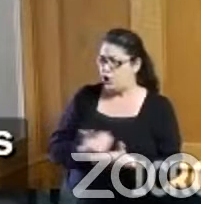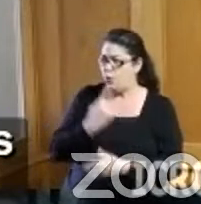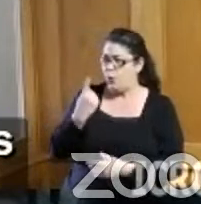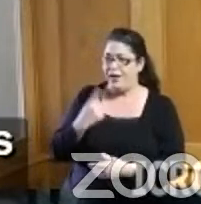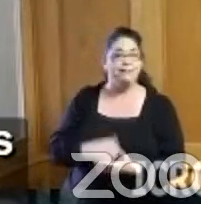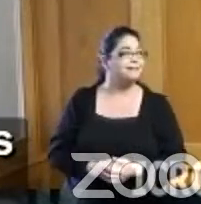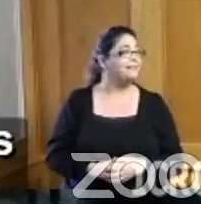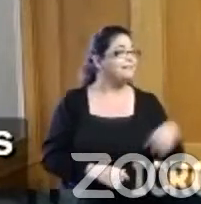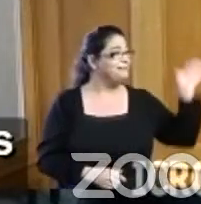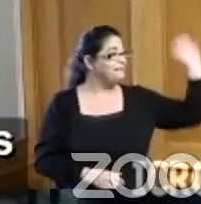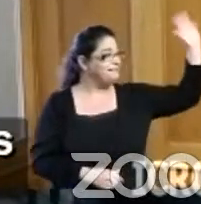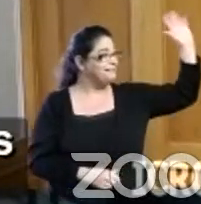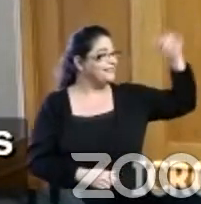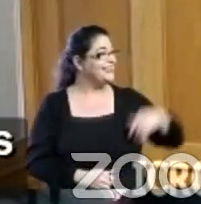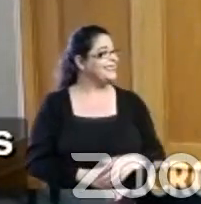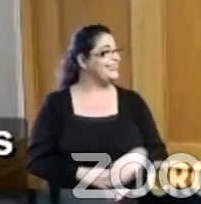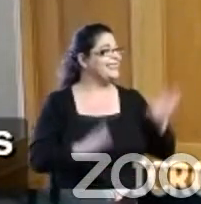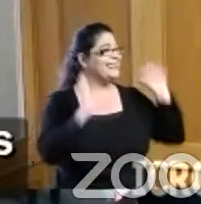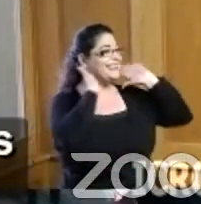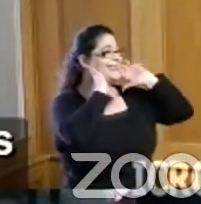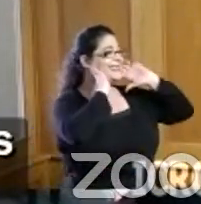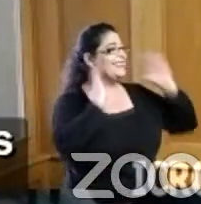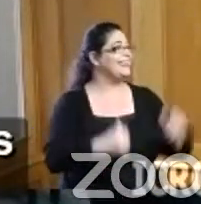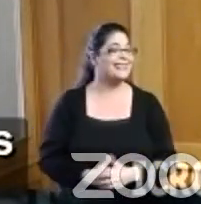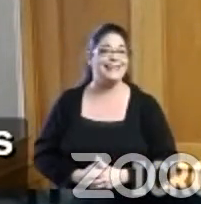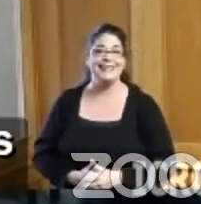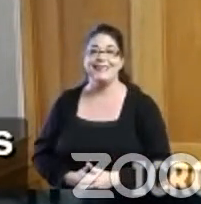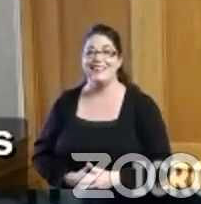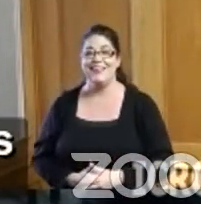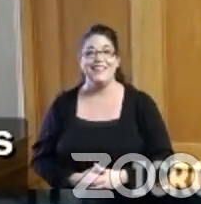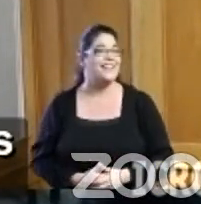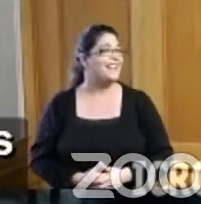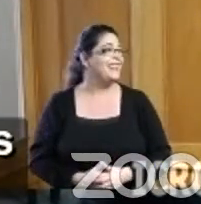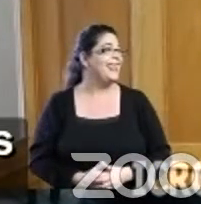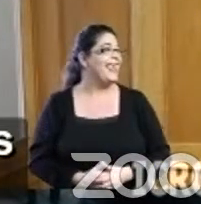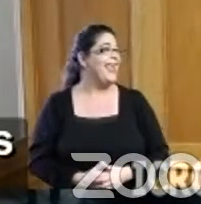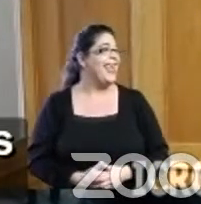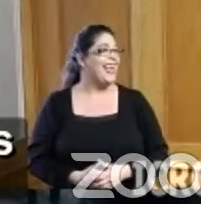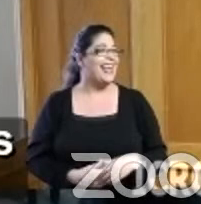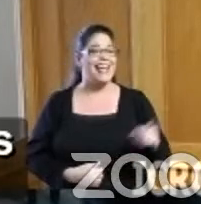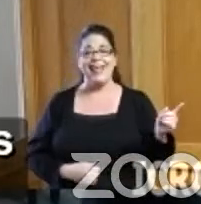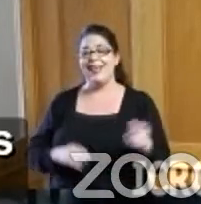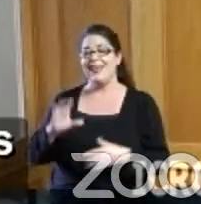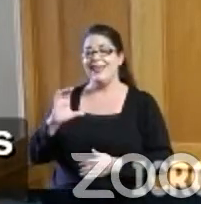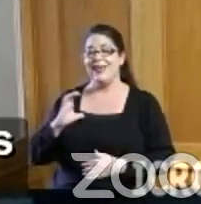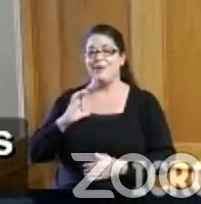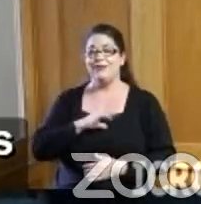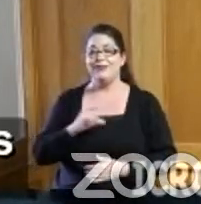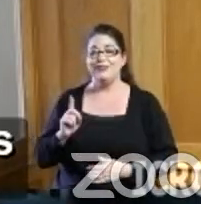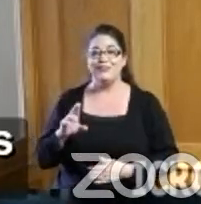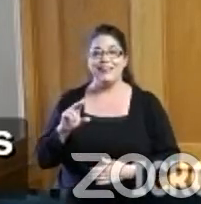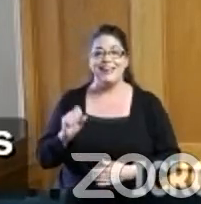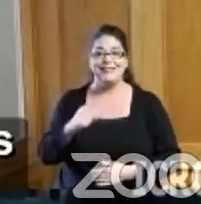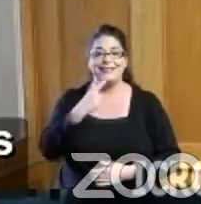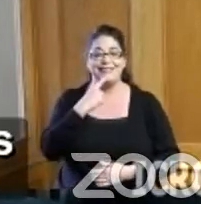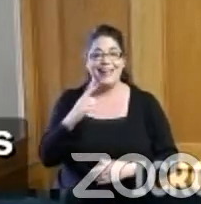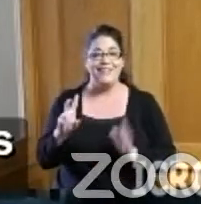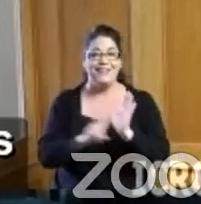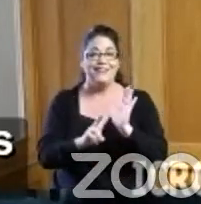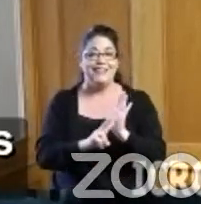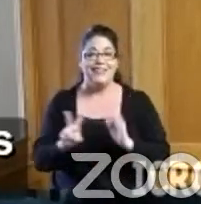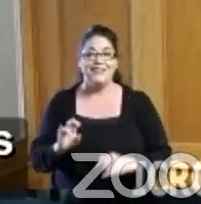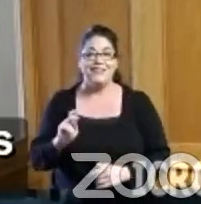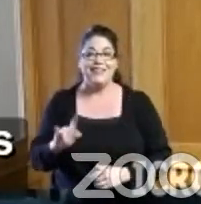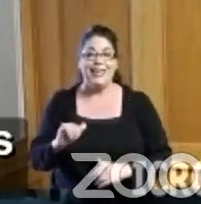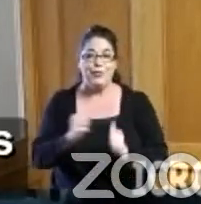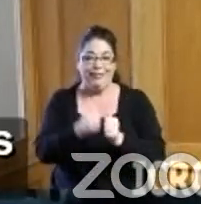before. Vicki. Oh, Vicki. Yeah. So I'm sorry. I don't mean to interrupt. So Vicki was with us through every